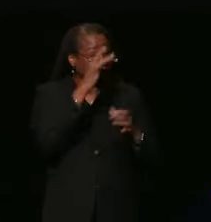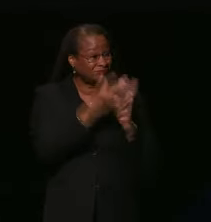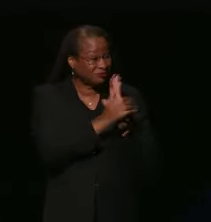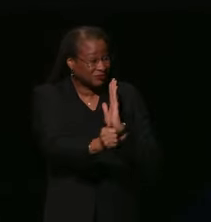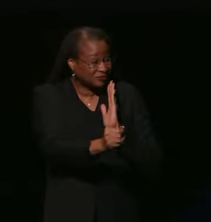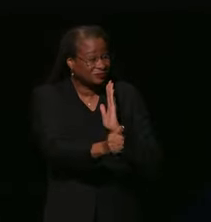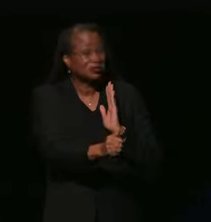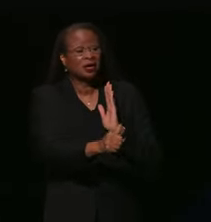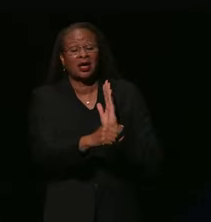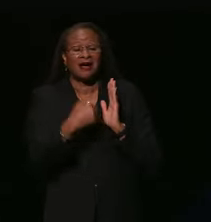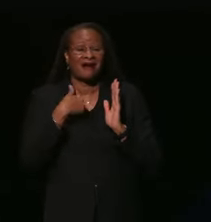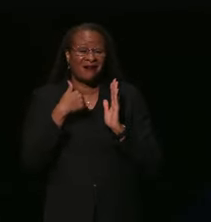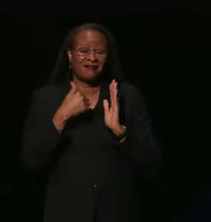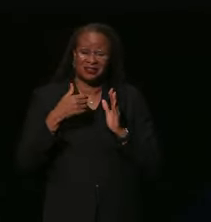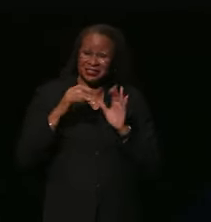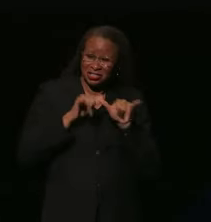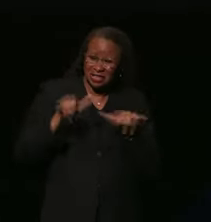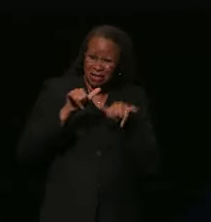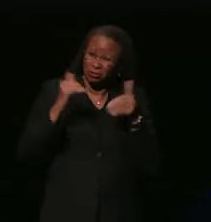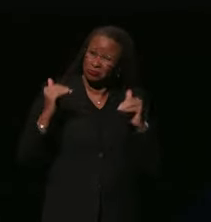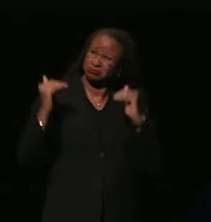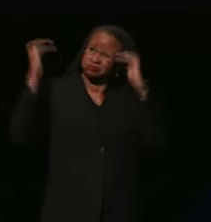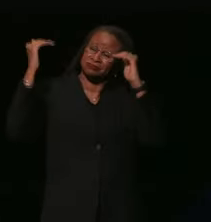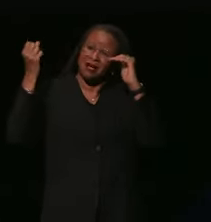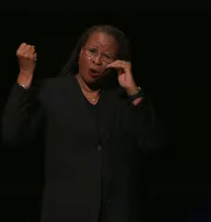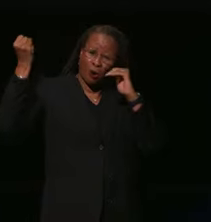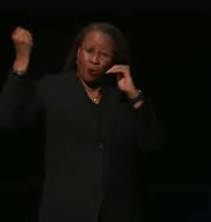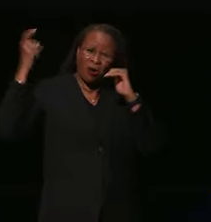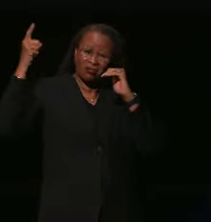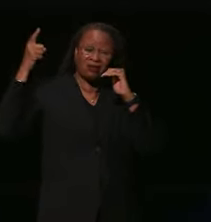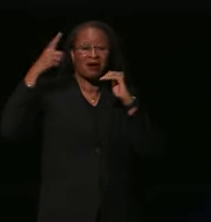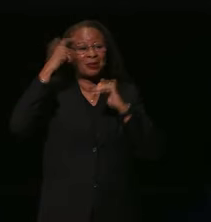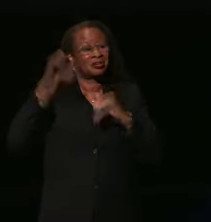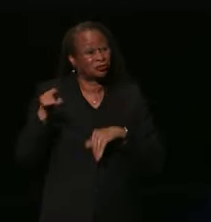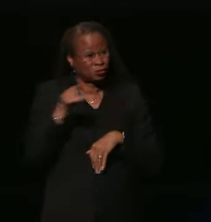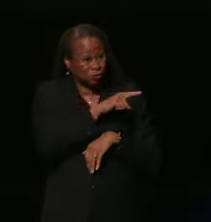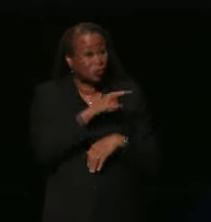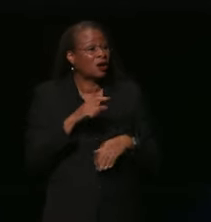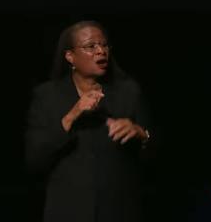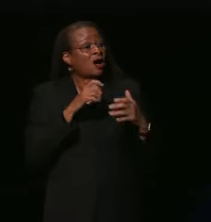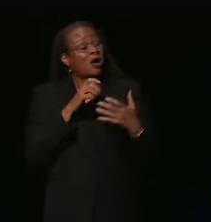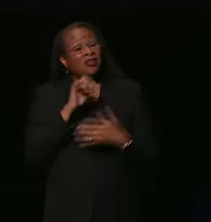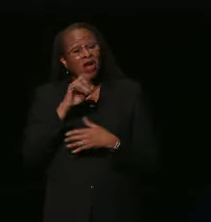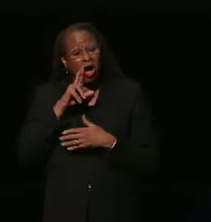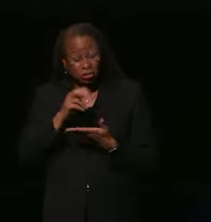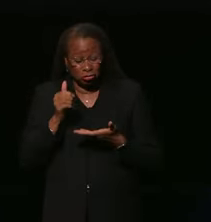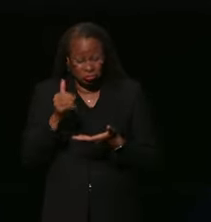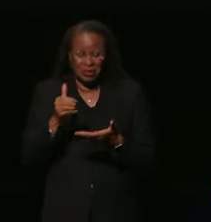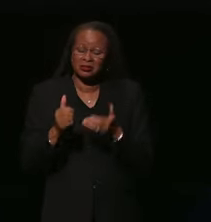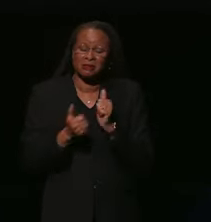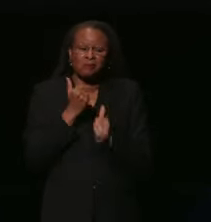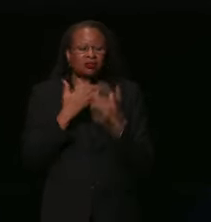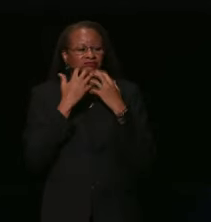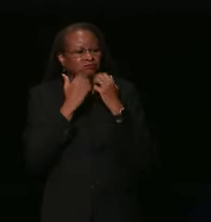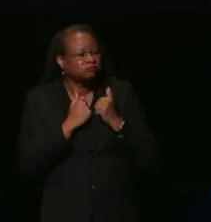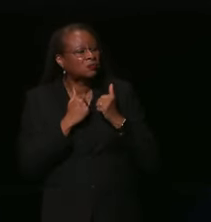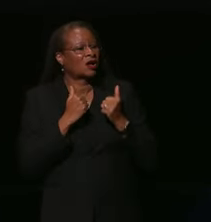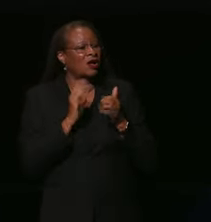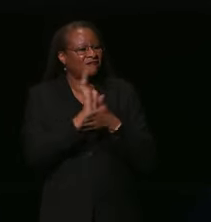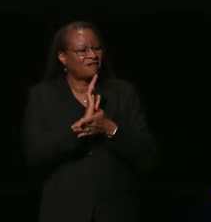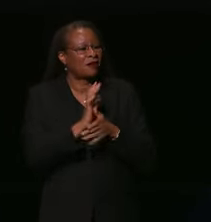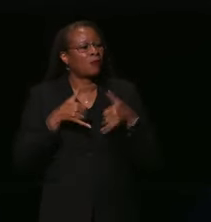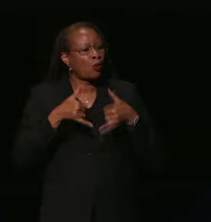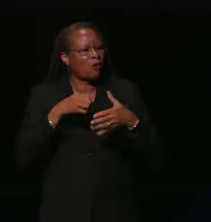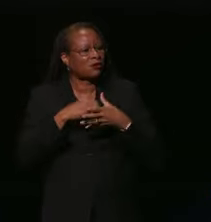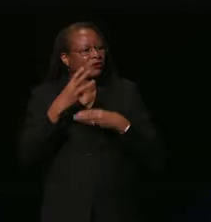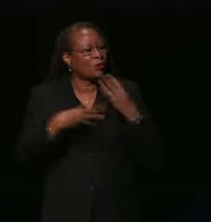the highest standards in filmmaking. It's because of you that the Oscar is the most coveted film award in the world.